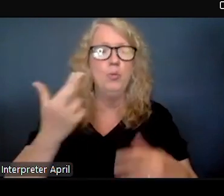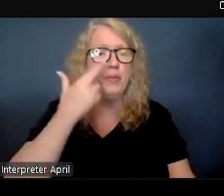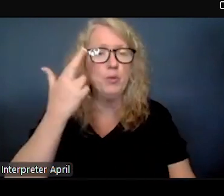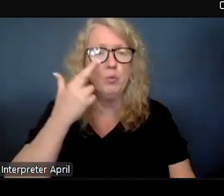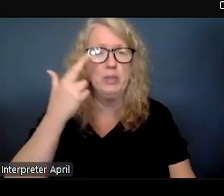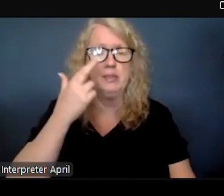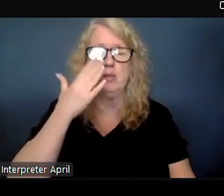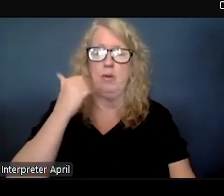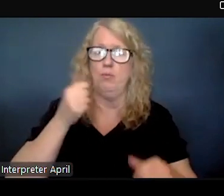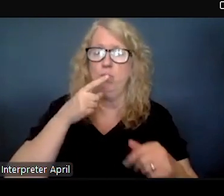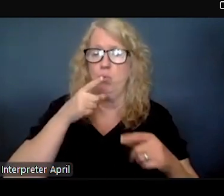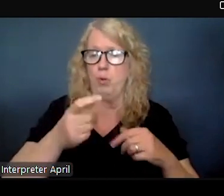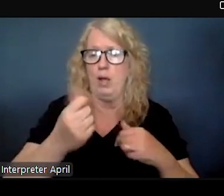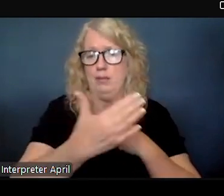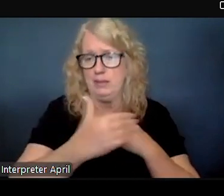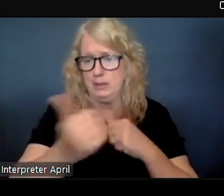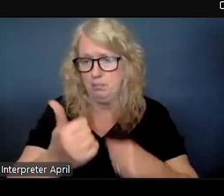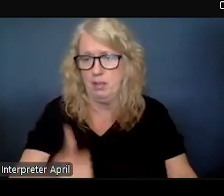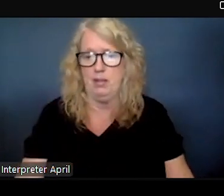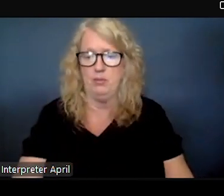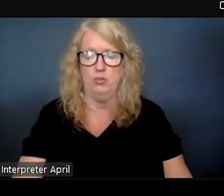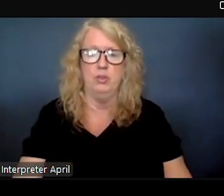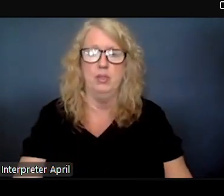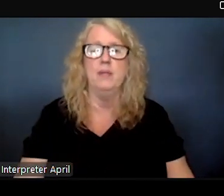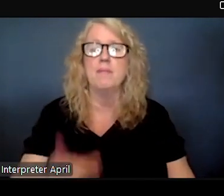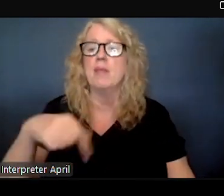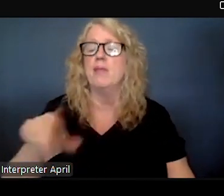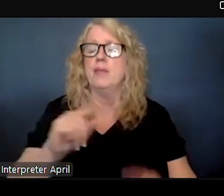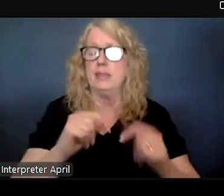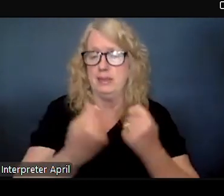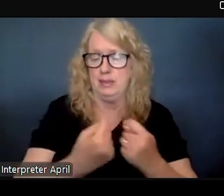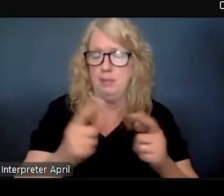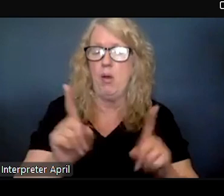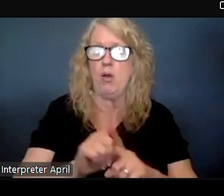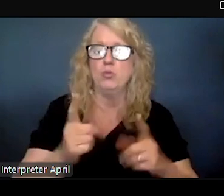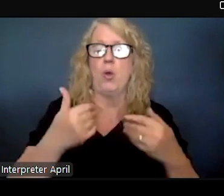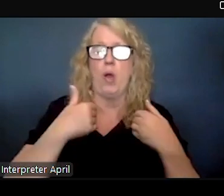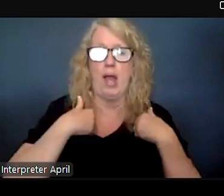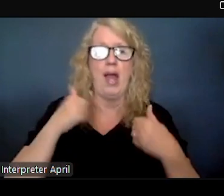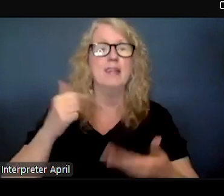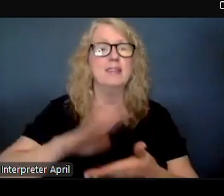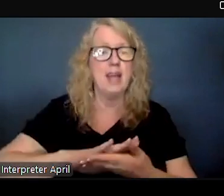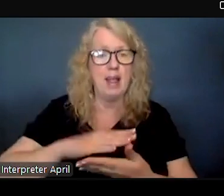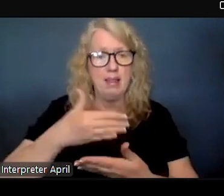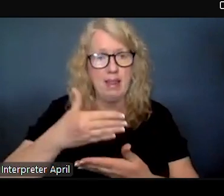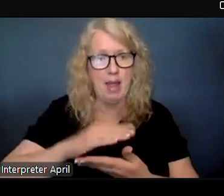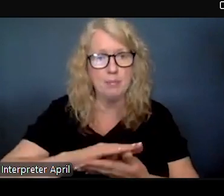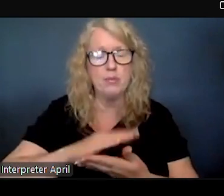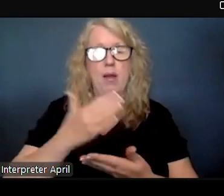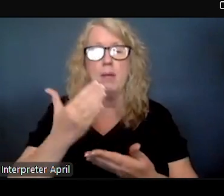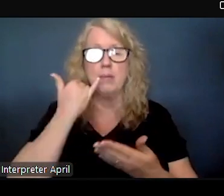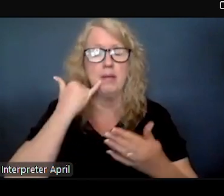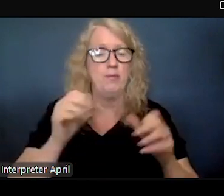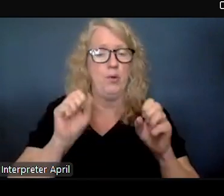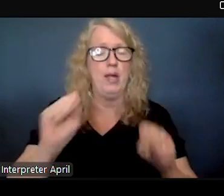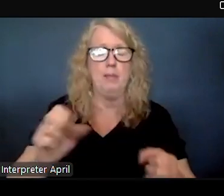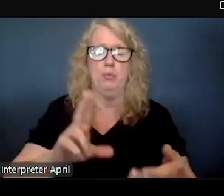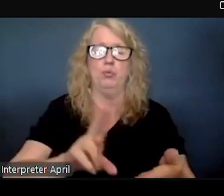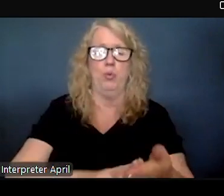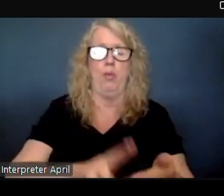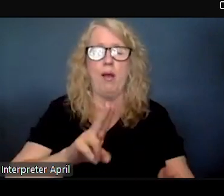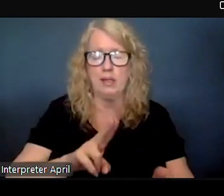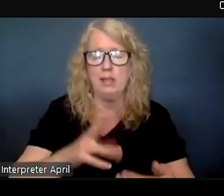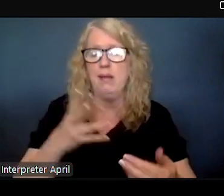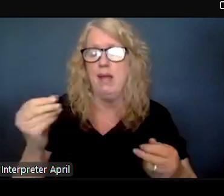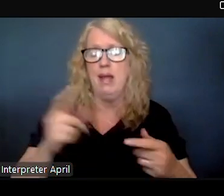us being dispatched. The team also has a laptop that they have. They're able to log in there,